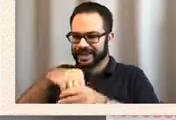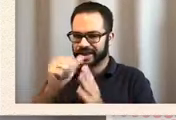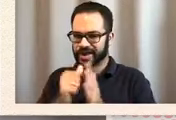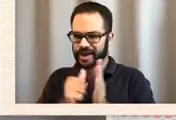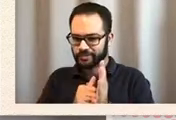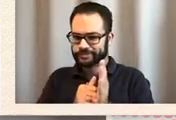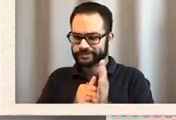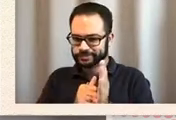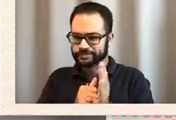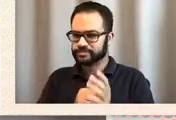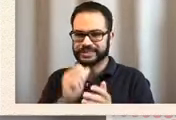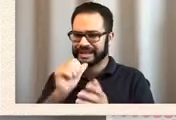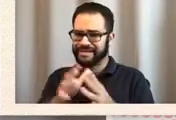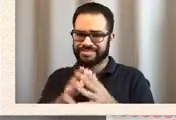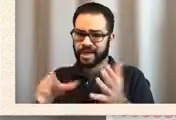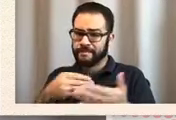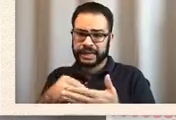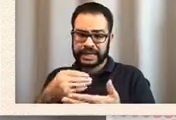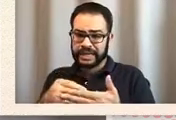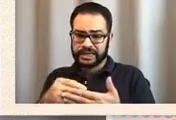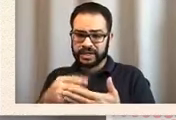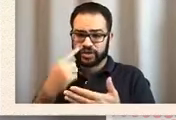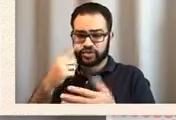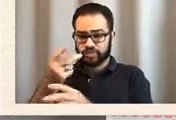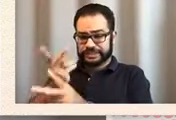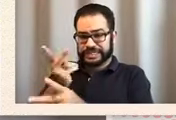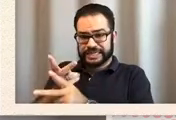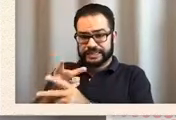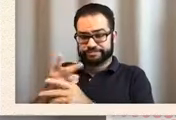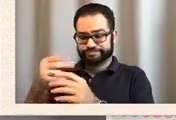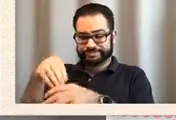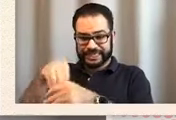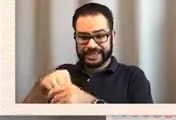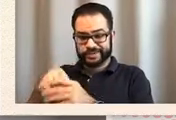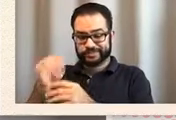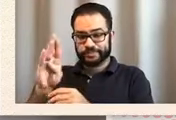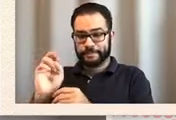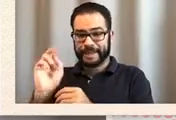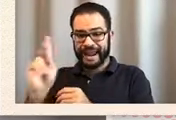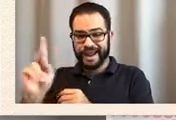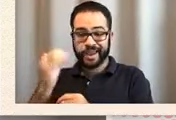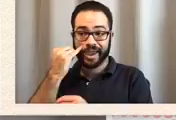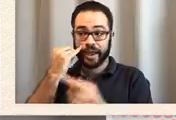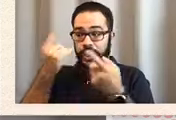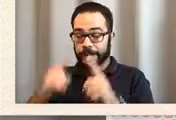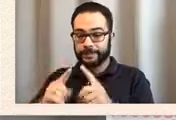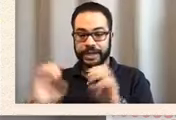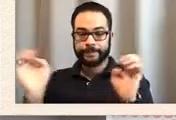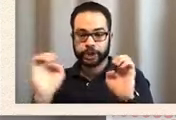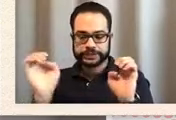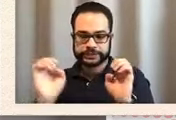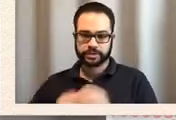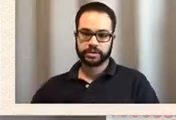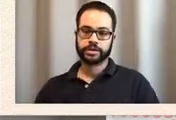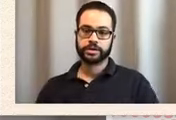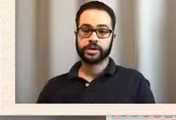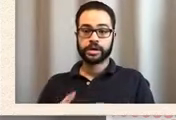So that's not a lot of money to have in the bank in case you have some kind of emergency. But